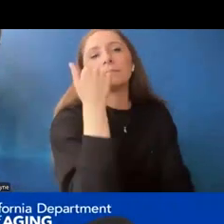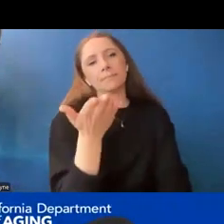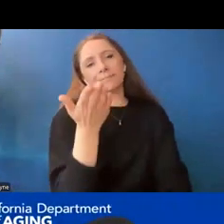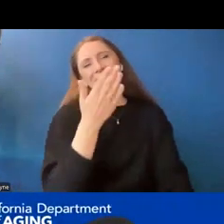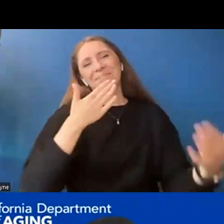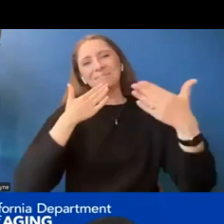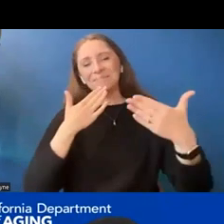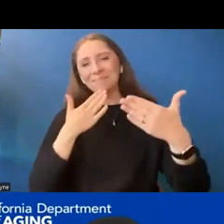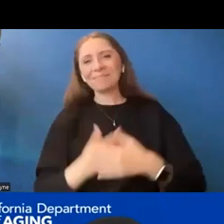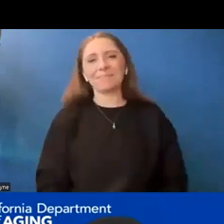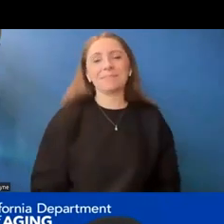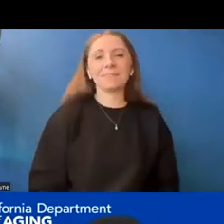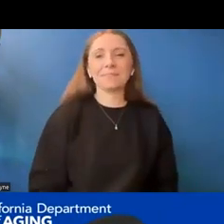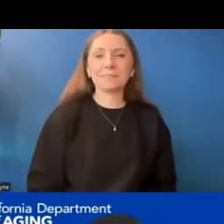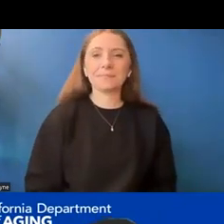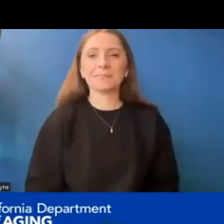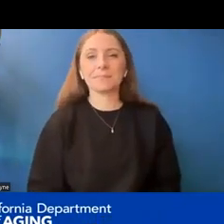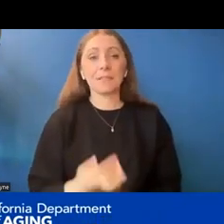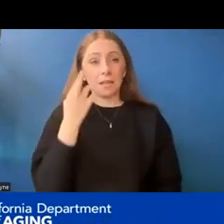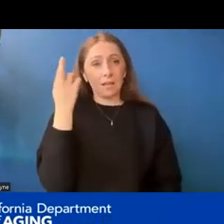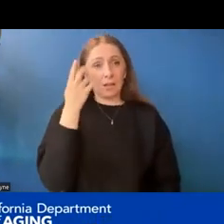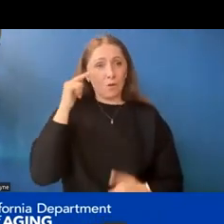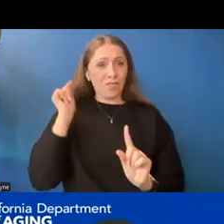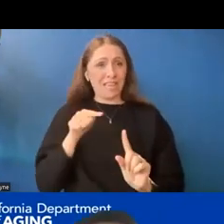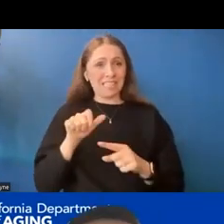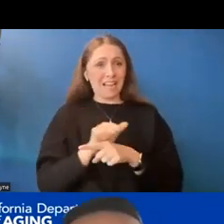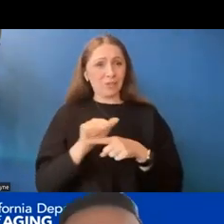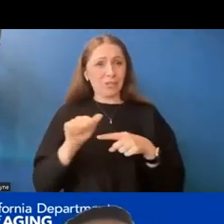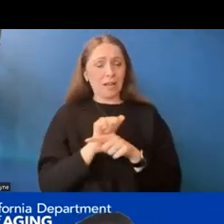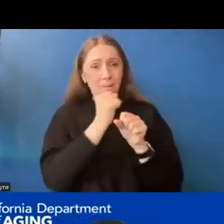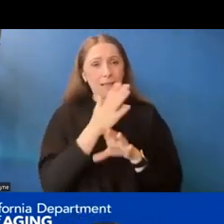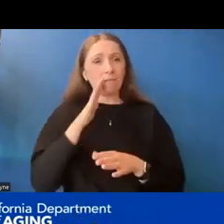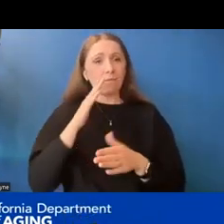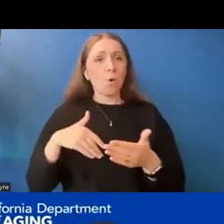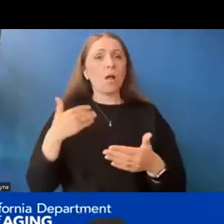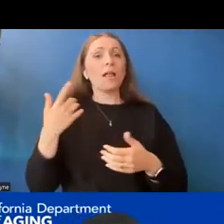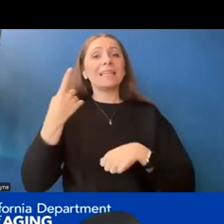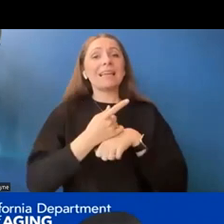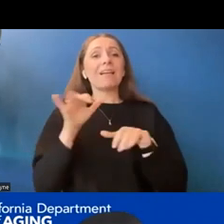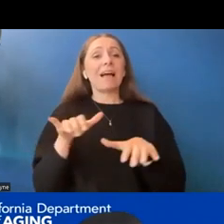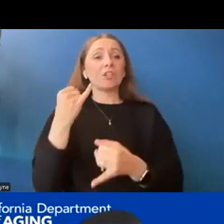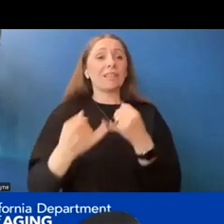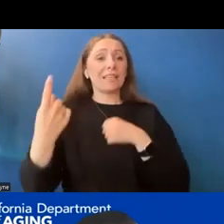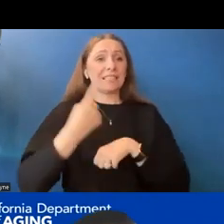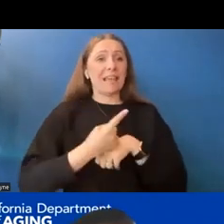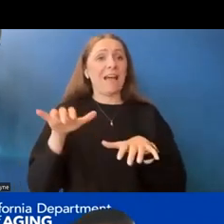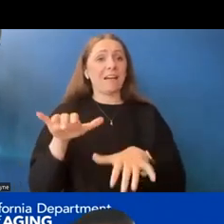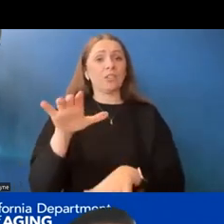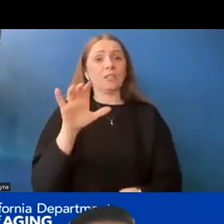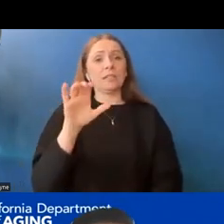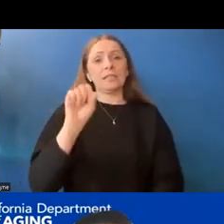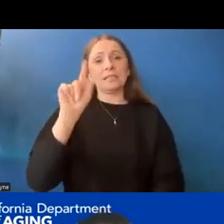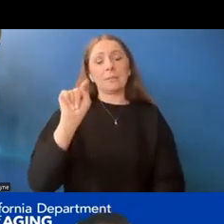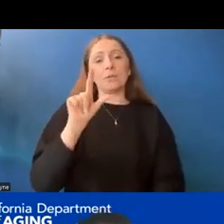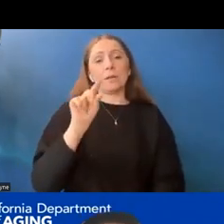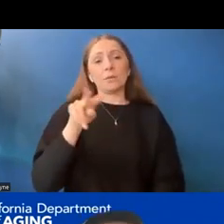Thank you. And so also the purpose of this exercise is to plan for the upcoming day of action. So our last day of action was September 2022.